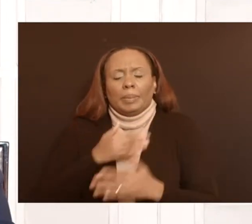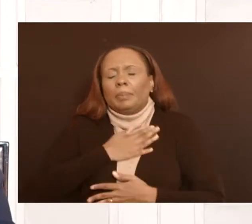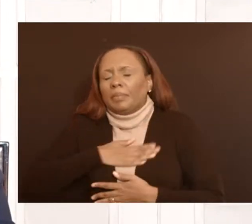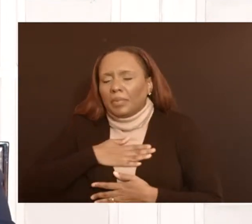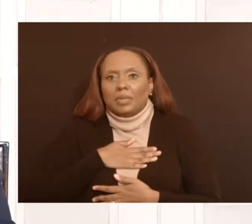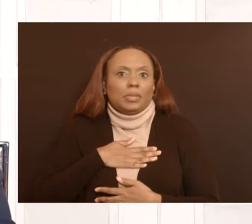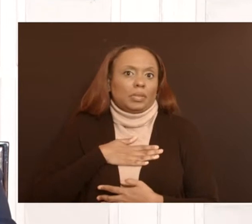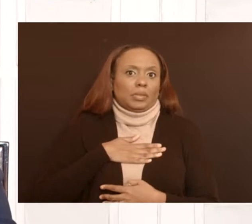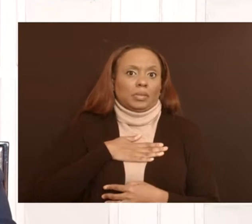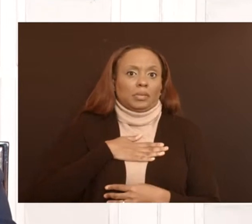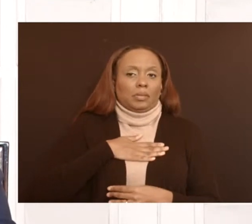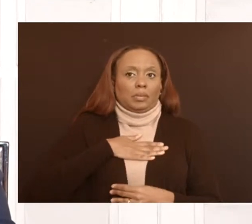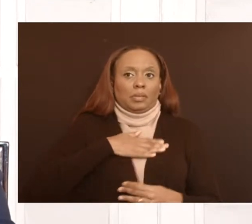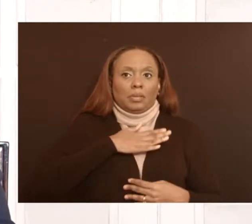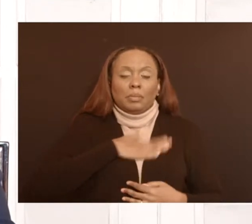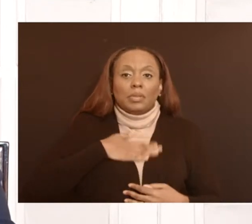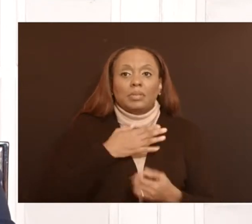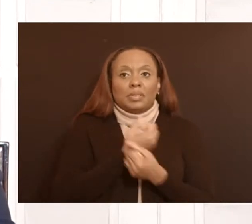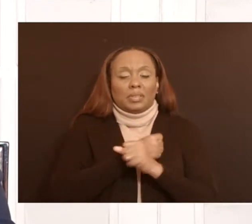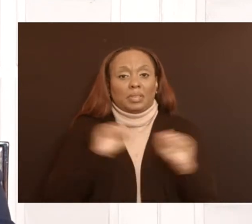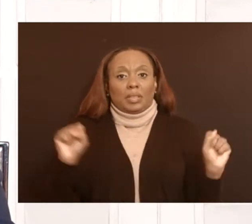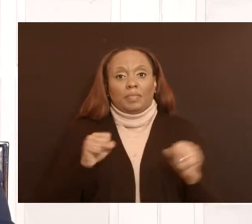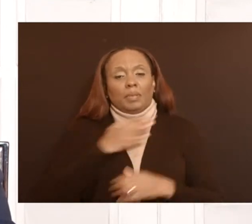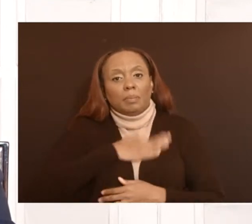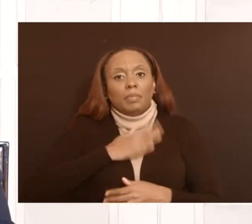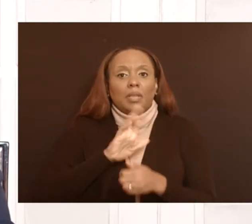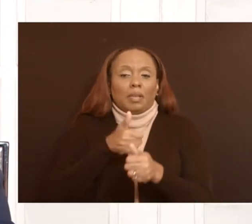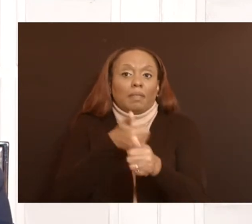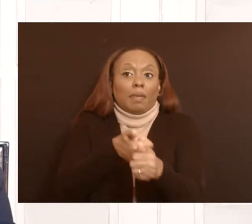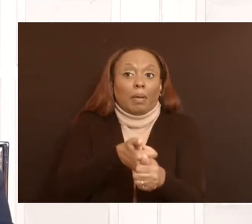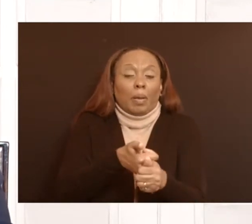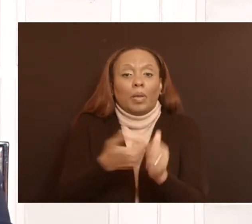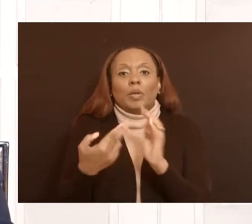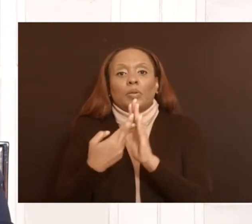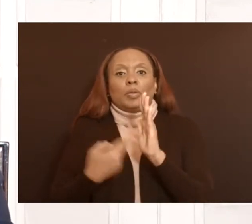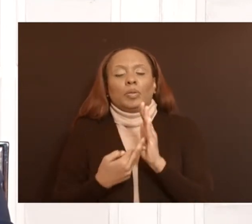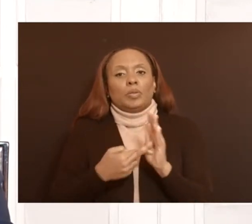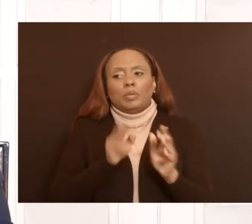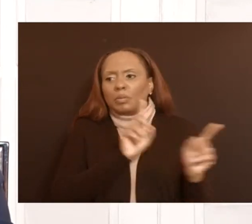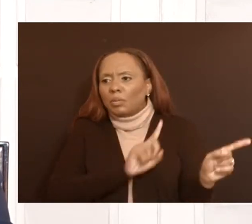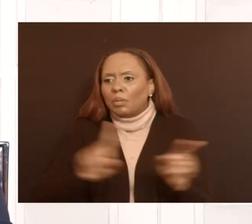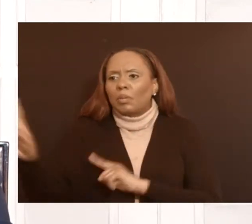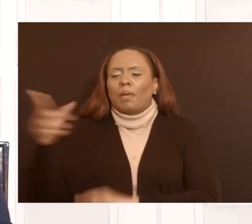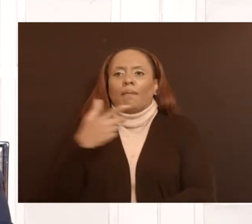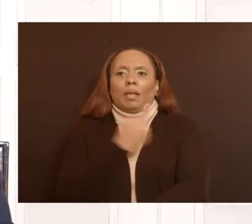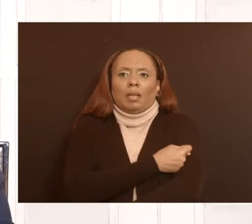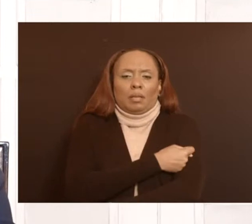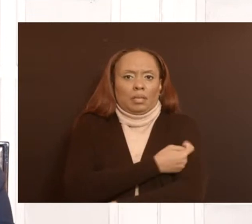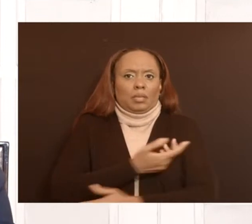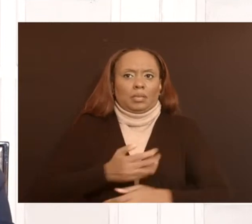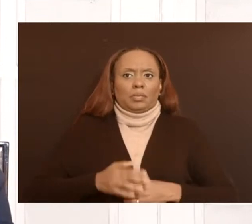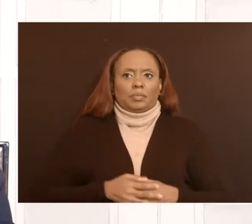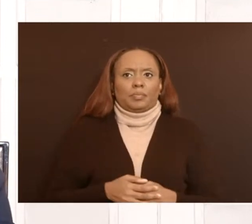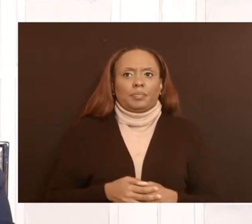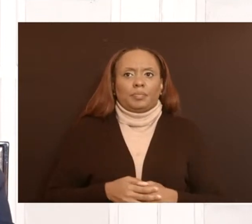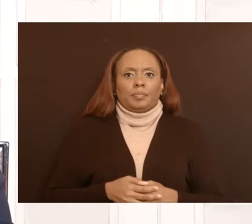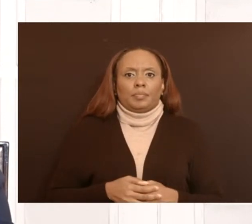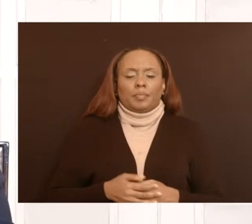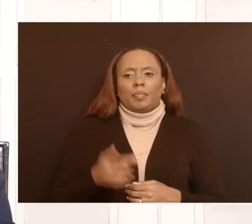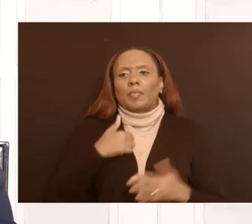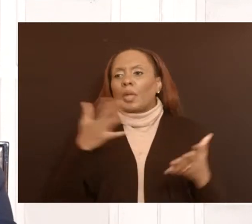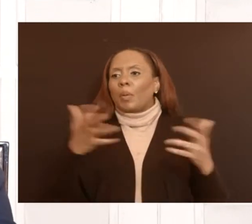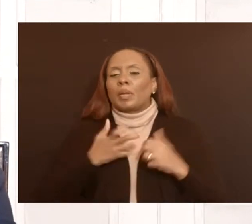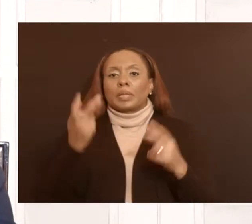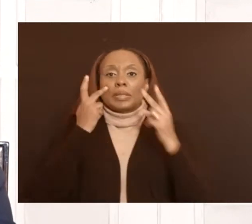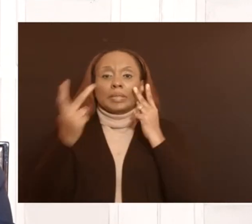evening to please follow the protocols. Go and get vaccinated. I want to see those polyclinics or wherever they're giving out the